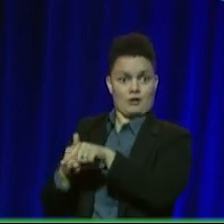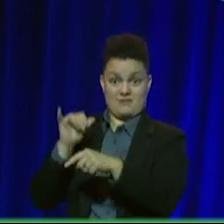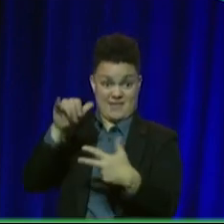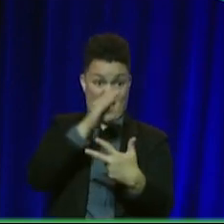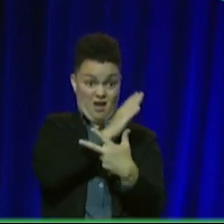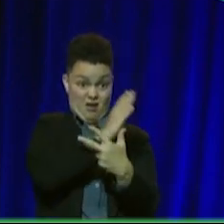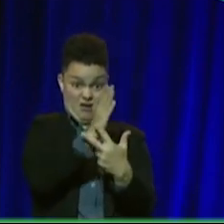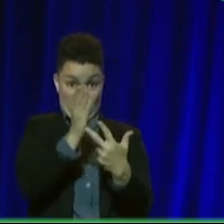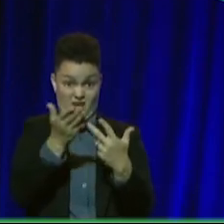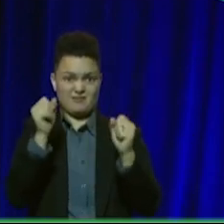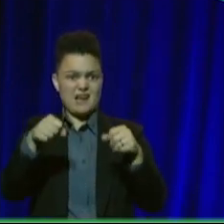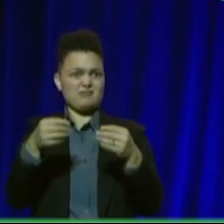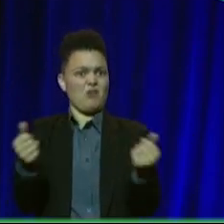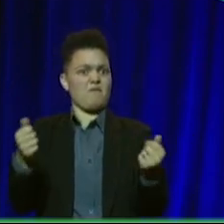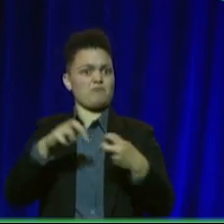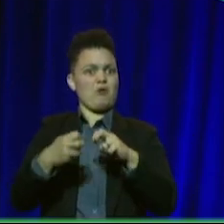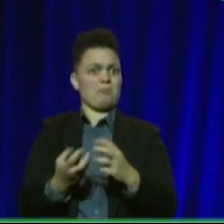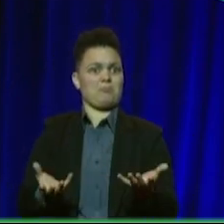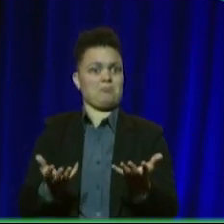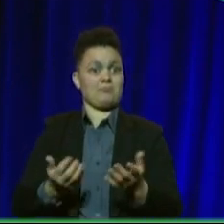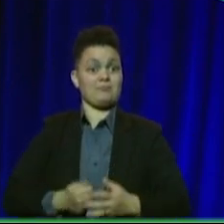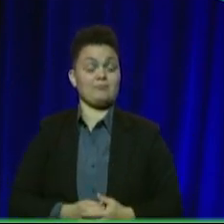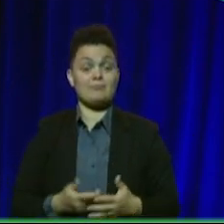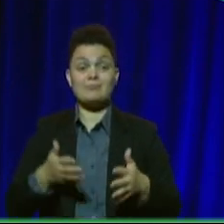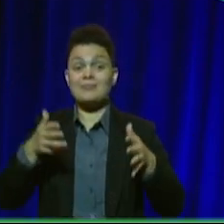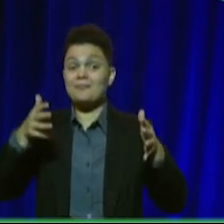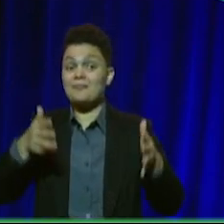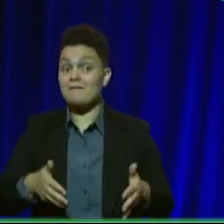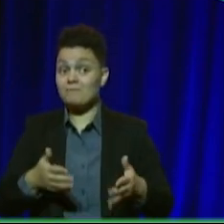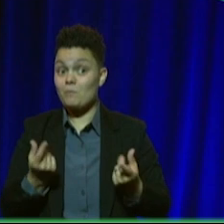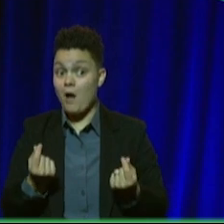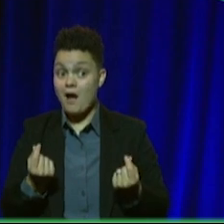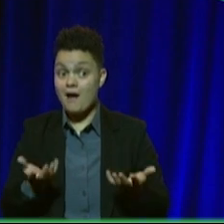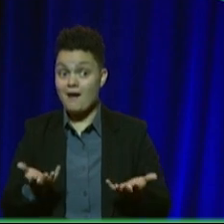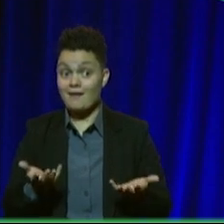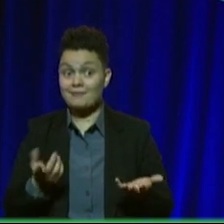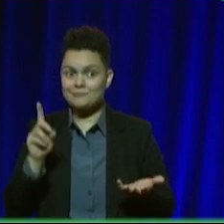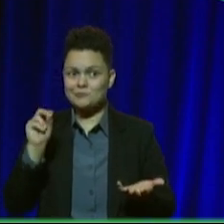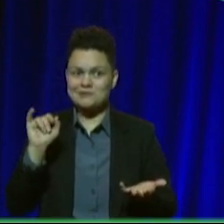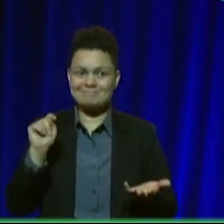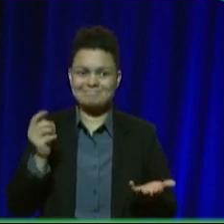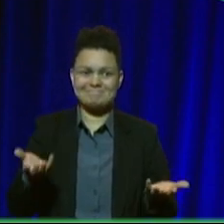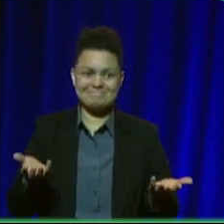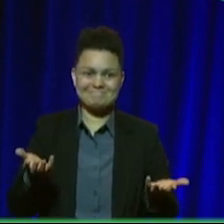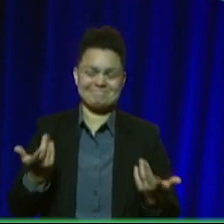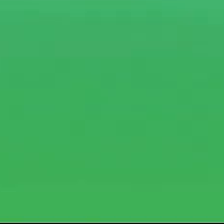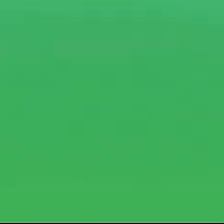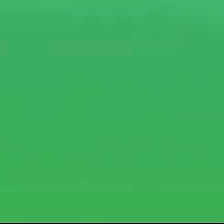Now, all that's left is for us to just do it. Thank you.